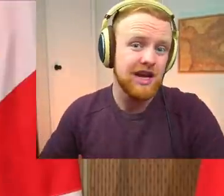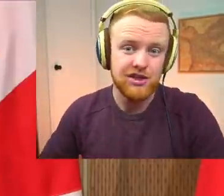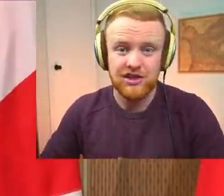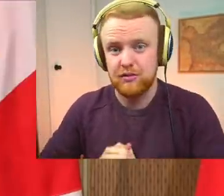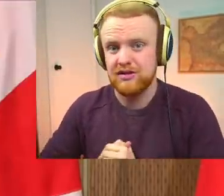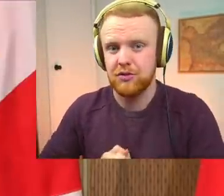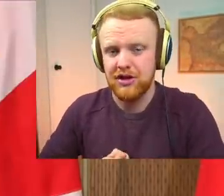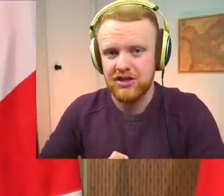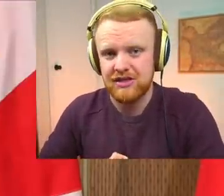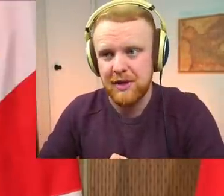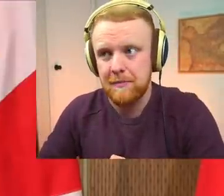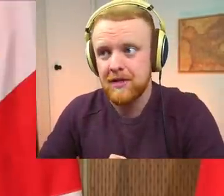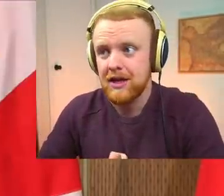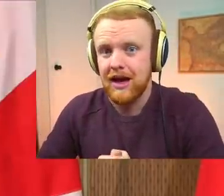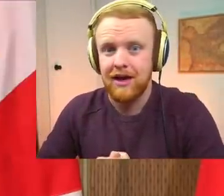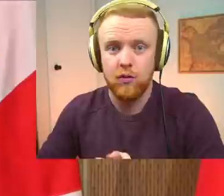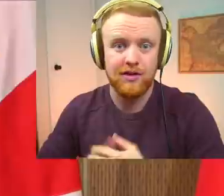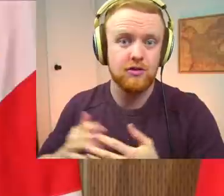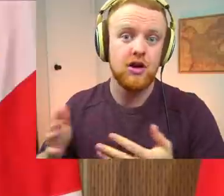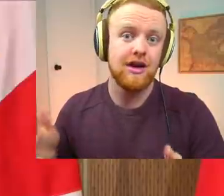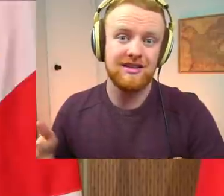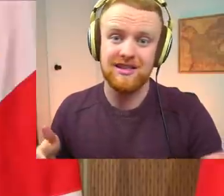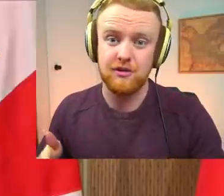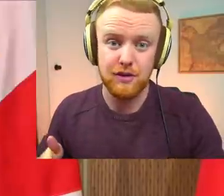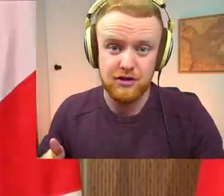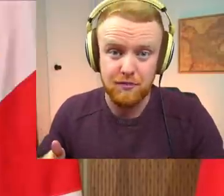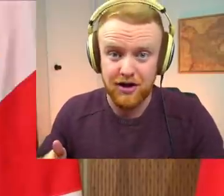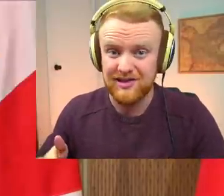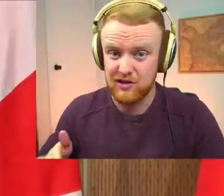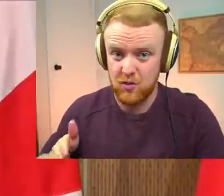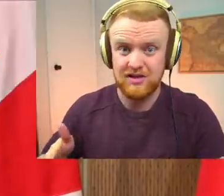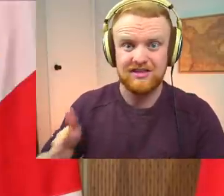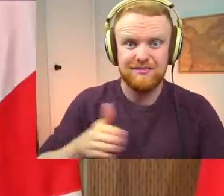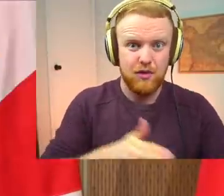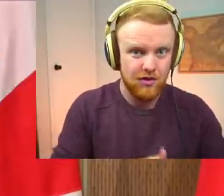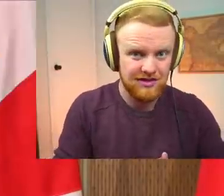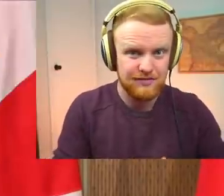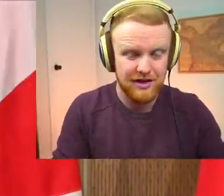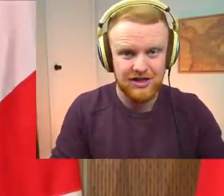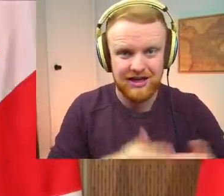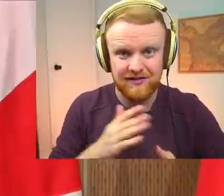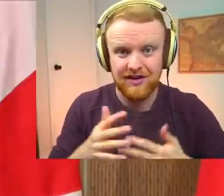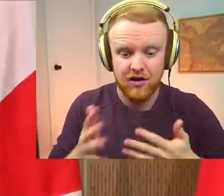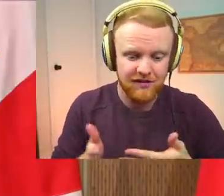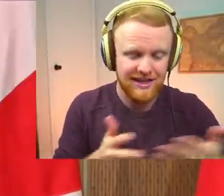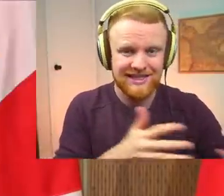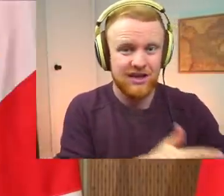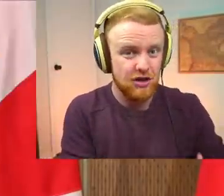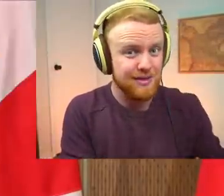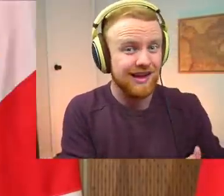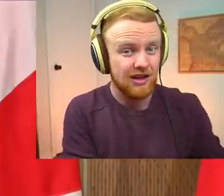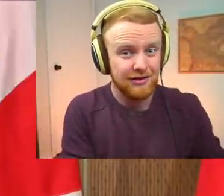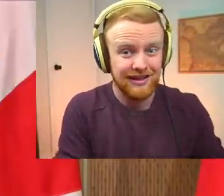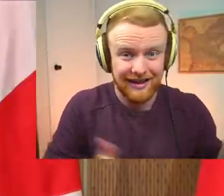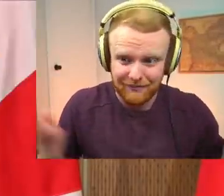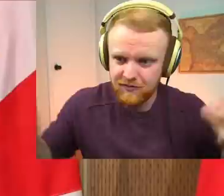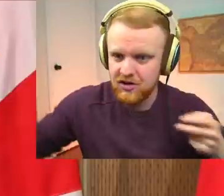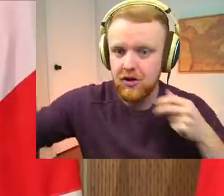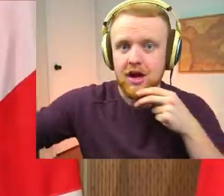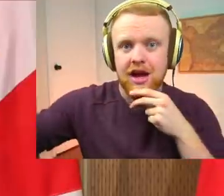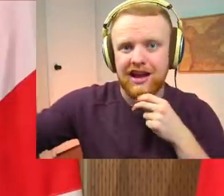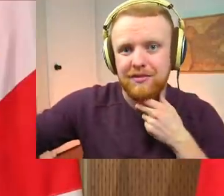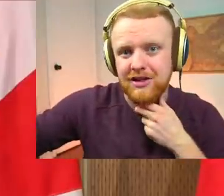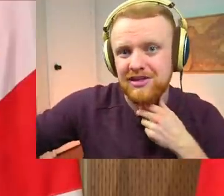be some changes? There were some questions about whether or not these other political parties are going to support this budget, given all the things that could be included in it.